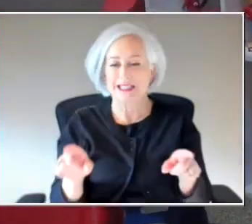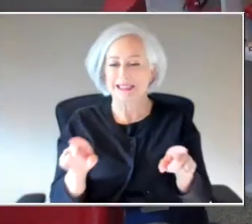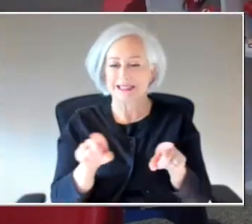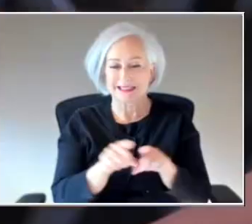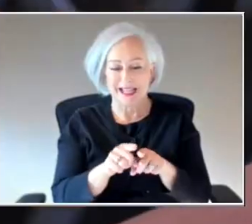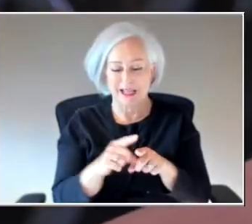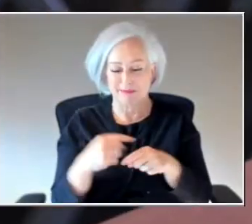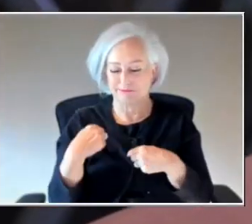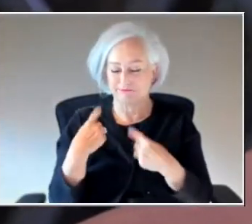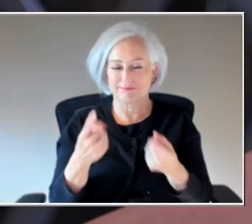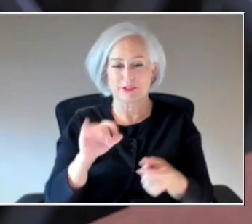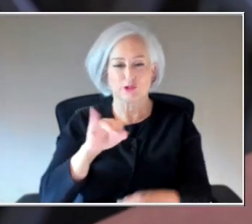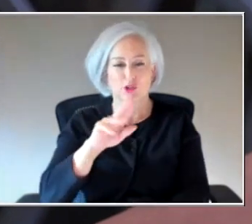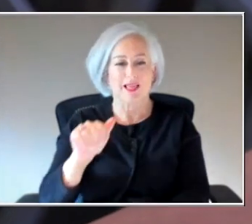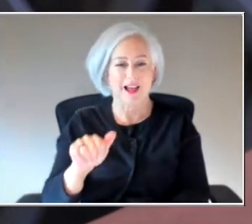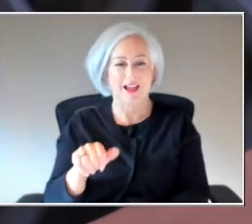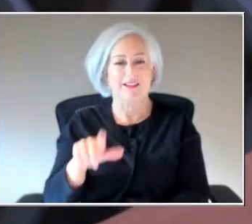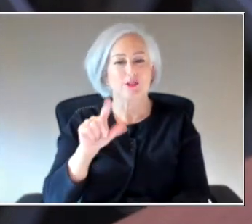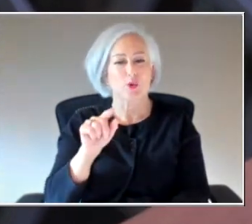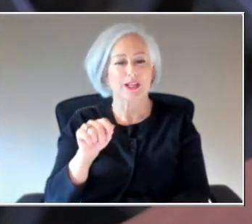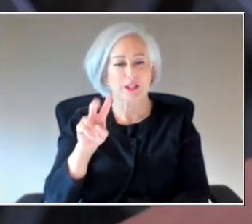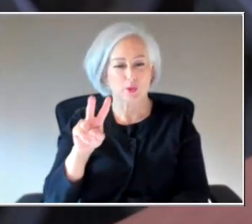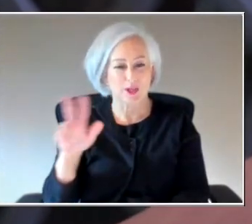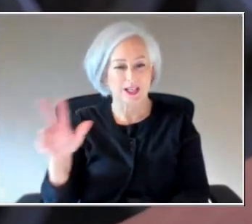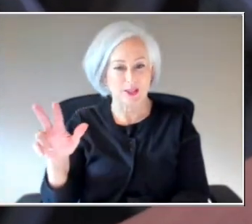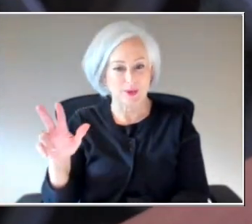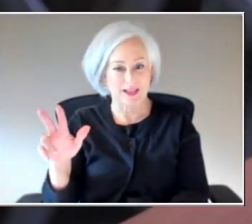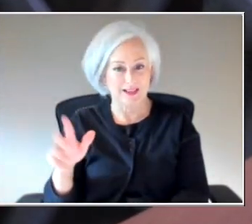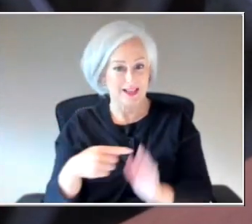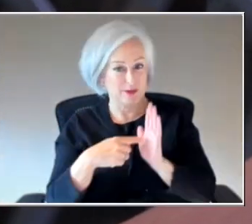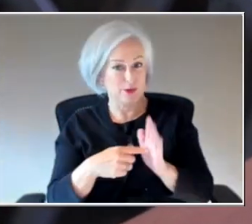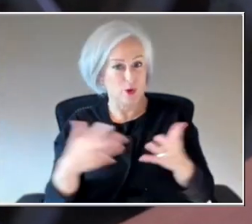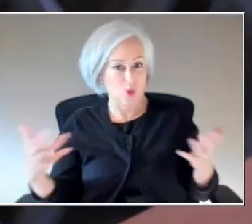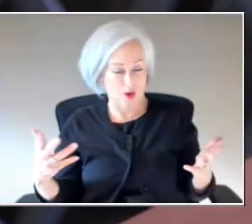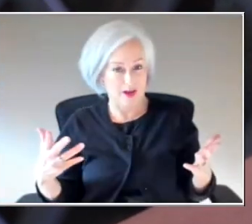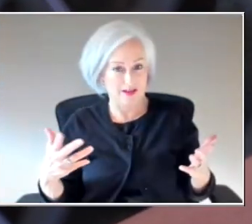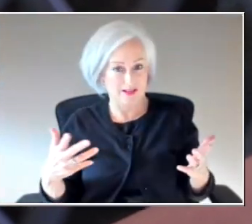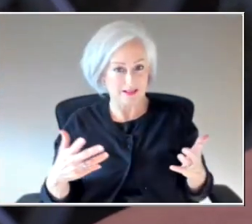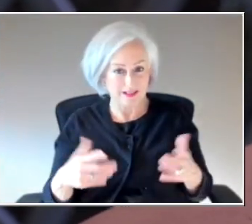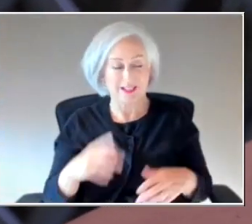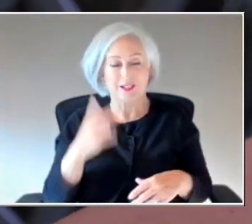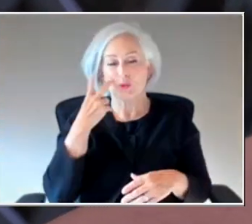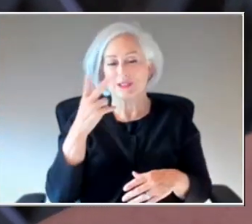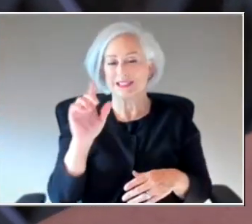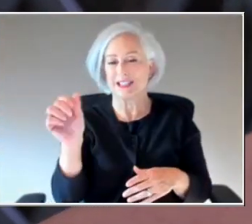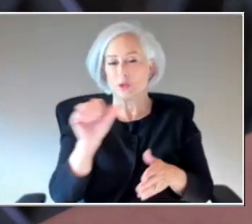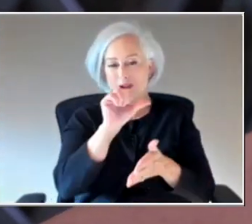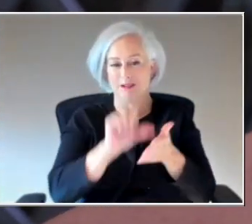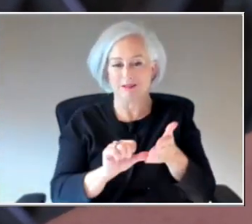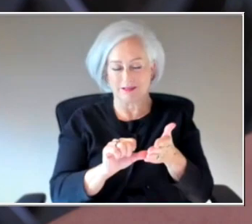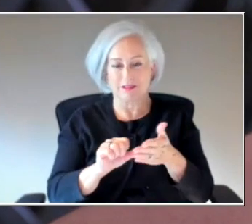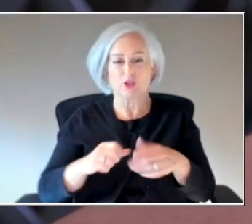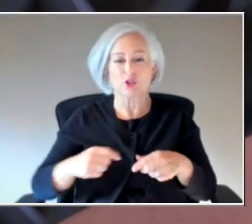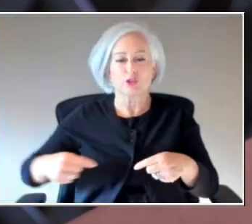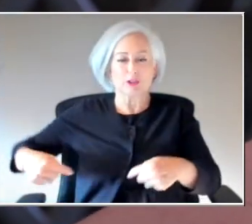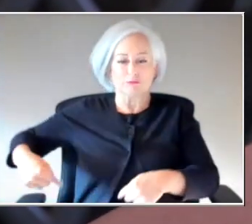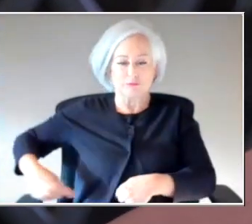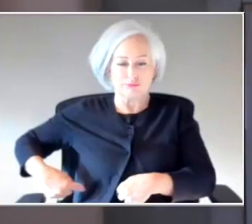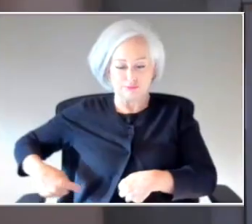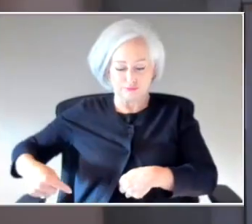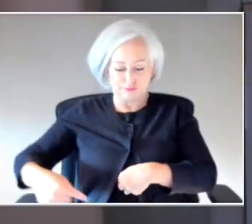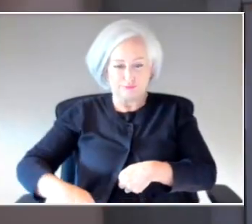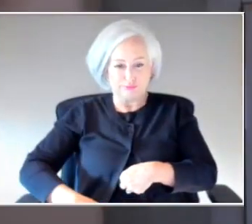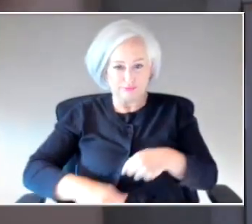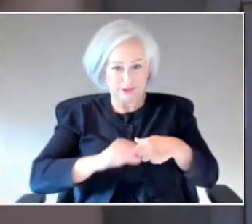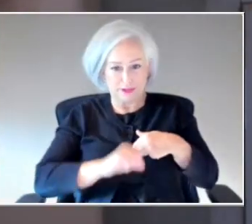show for it, except this. They had an incision here. A now visual reminder of unwavering maternal love.